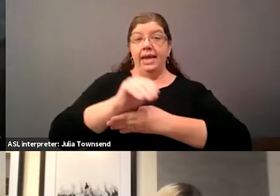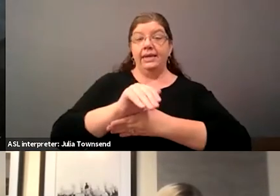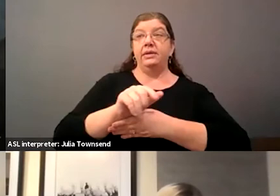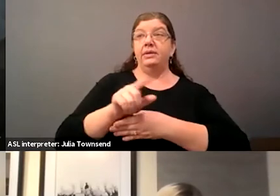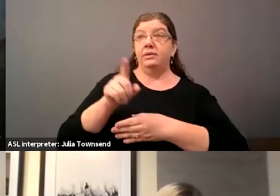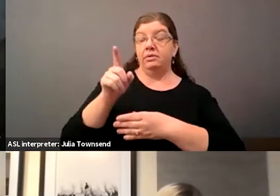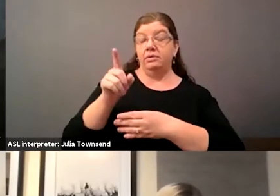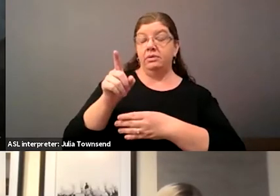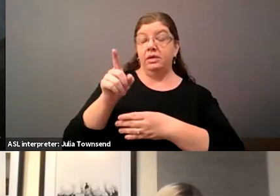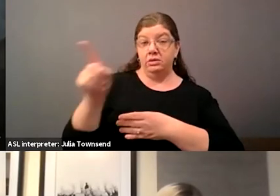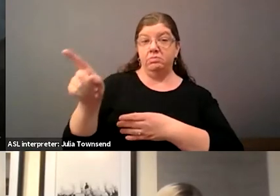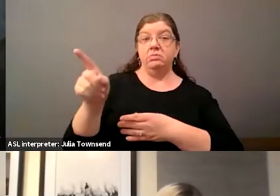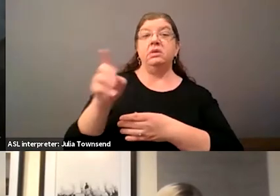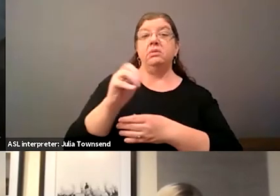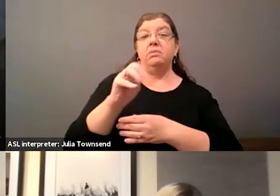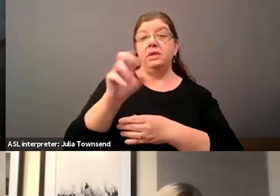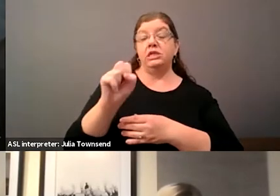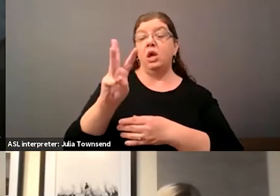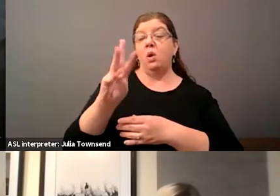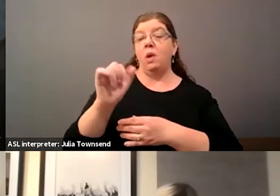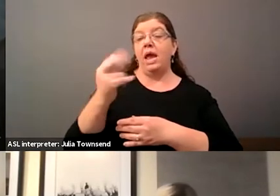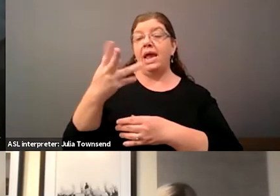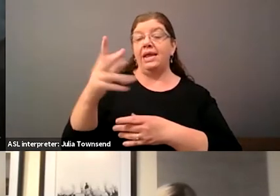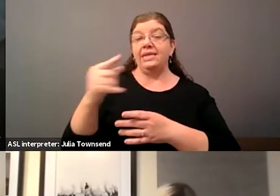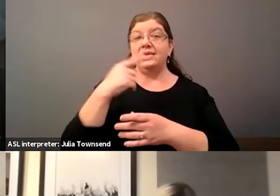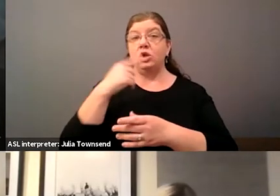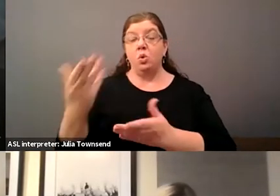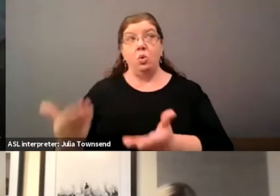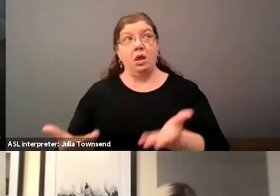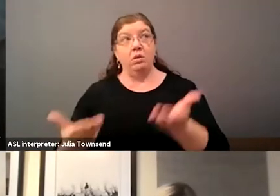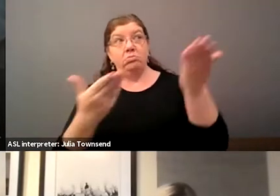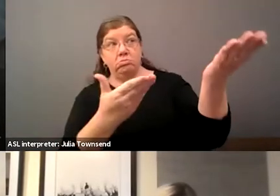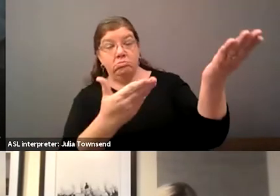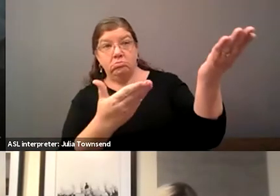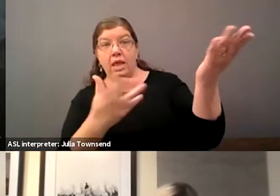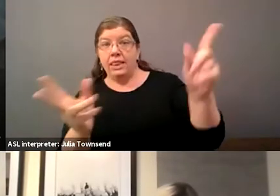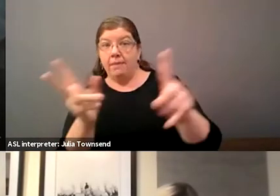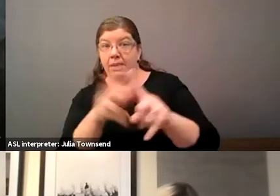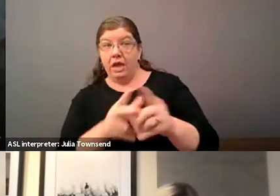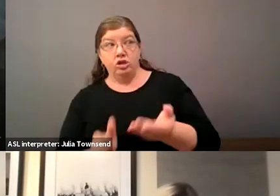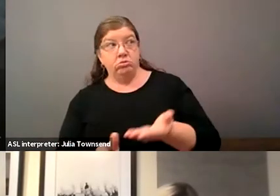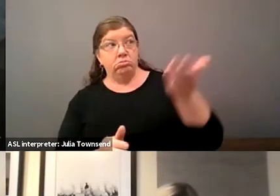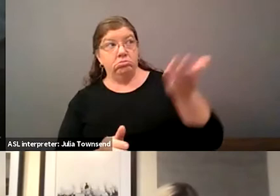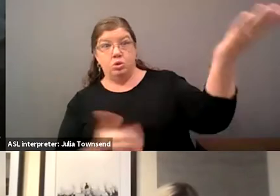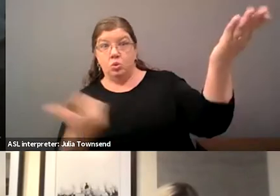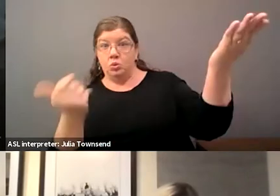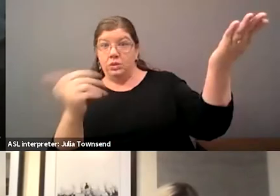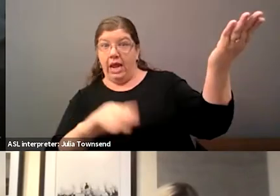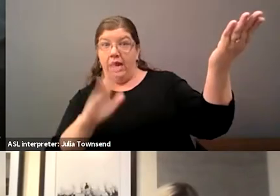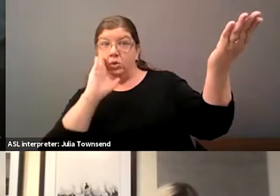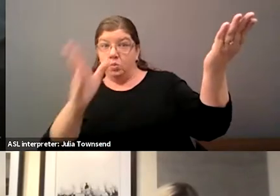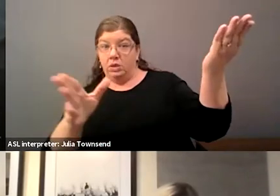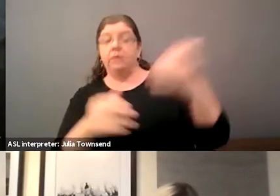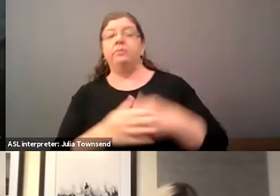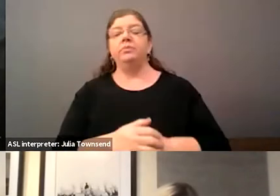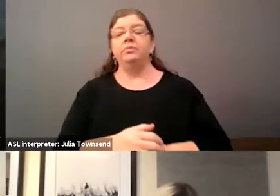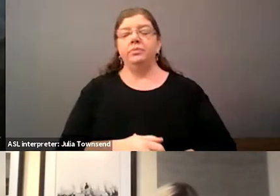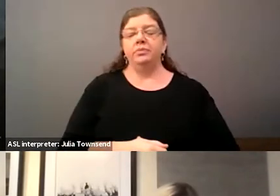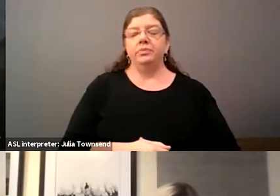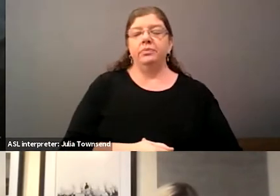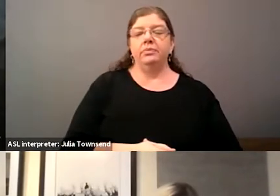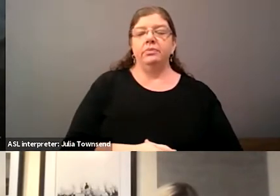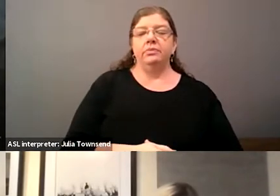wagon said you are submitting the application is what it sounds like and i just want to